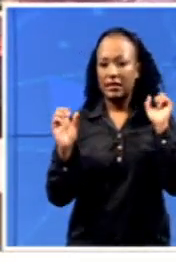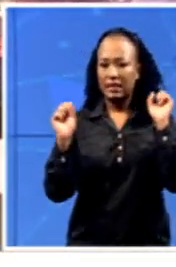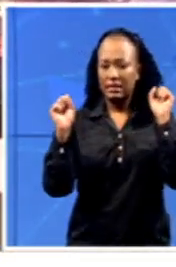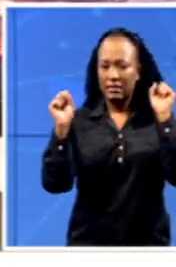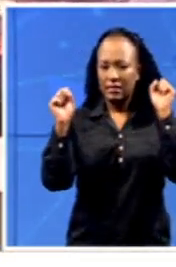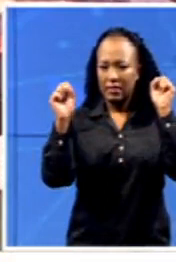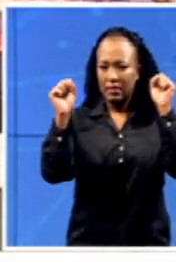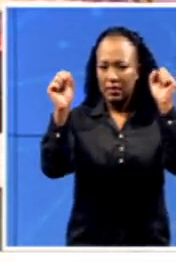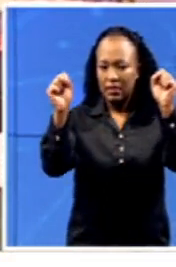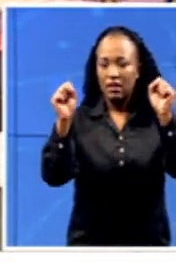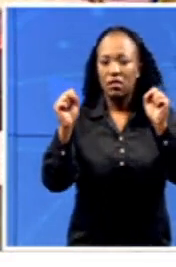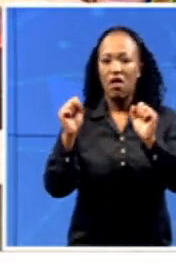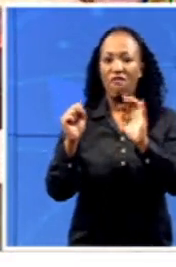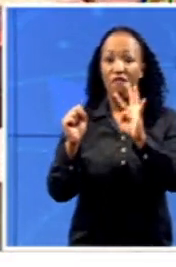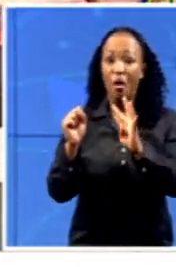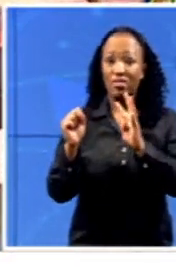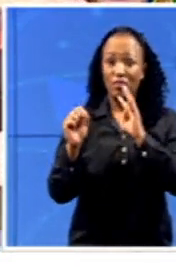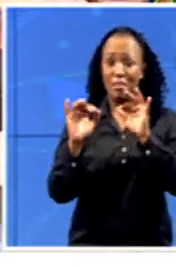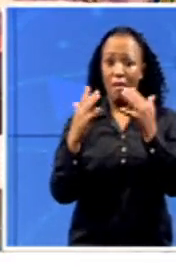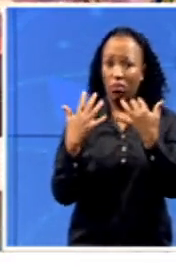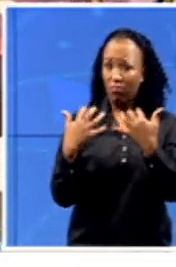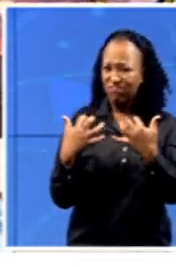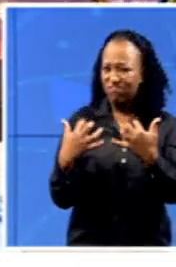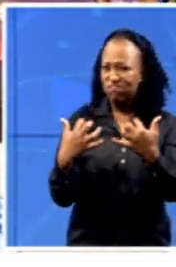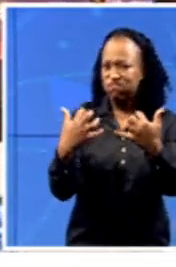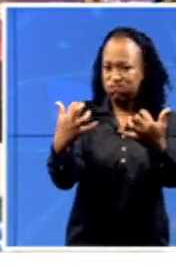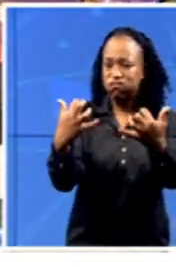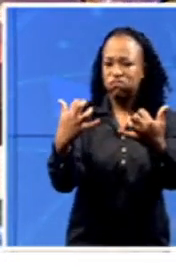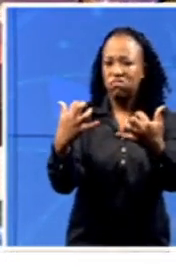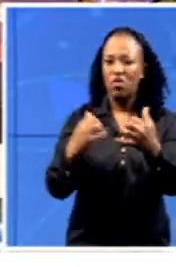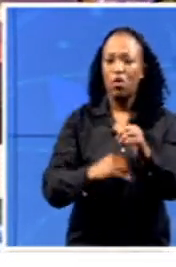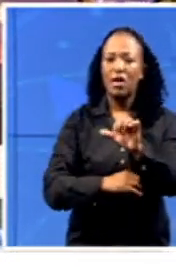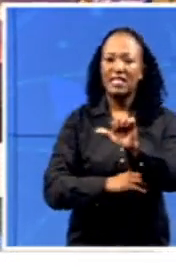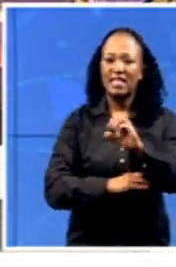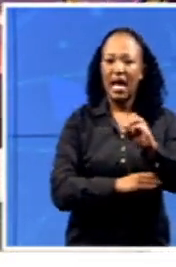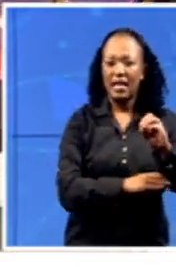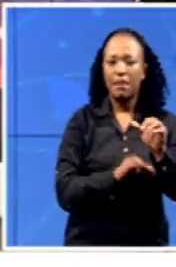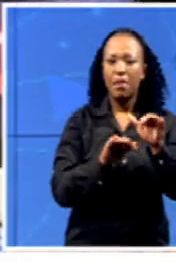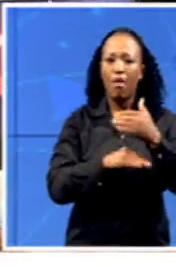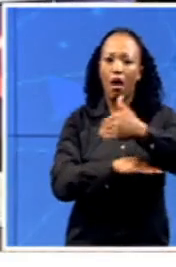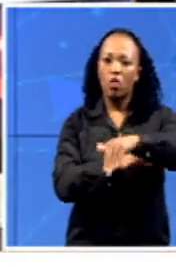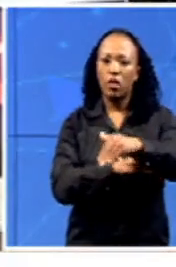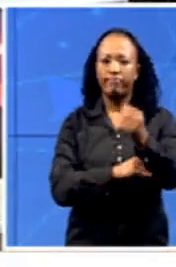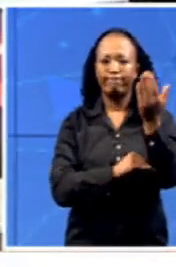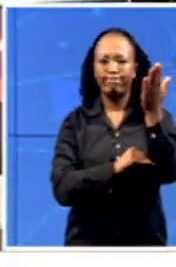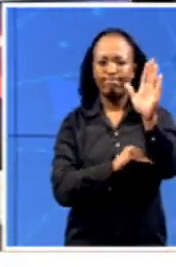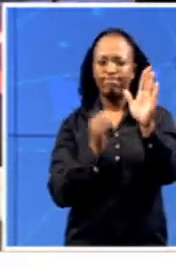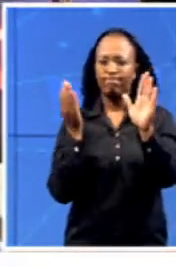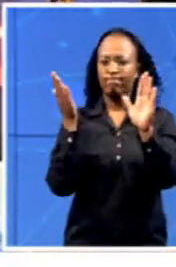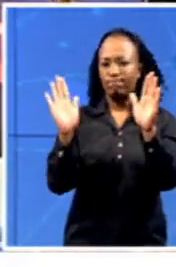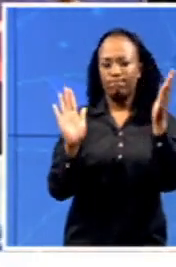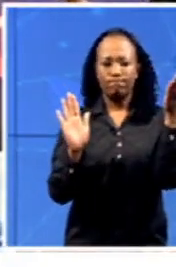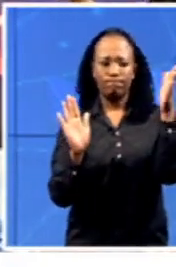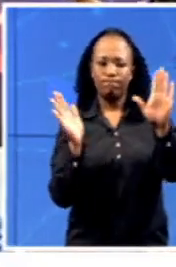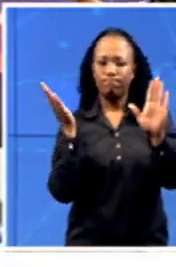about 4,000 delegates who are already here, with about 600 exhibitors who are here at the